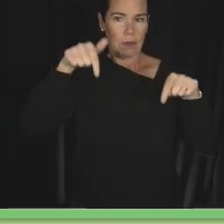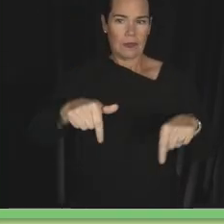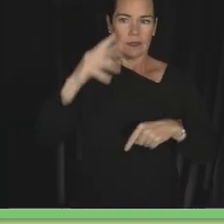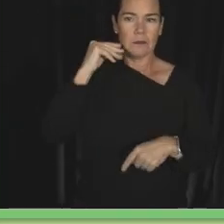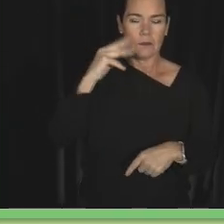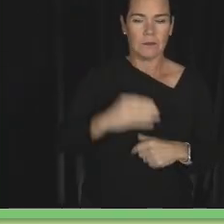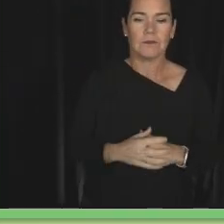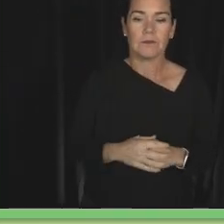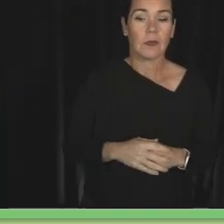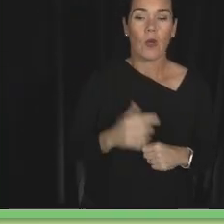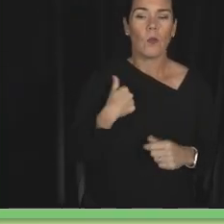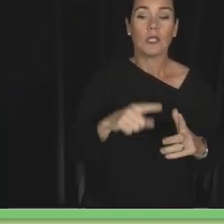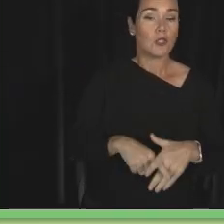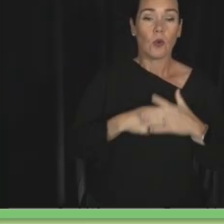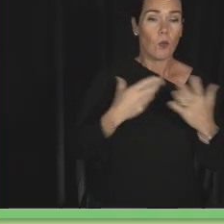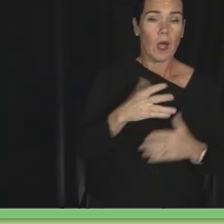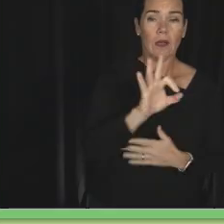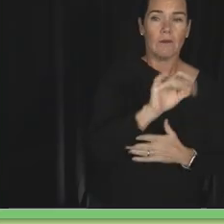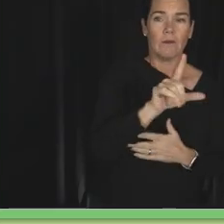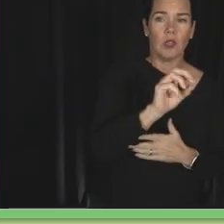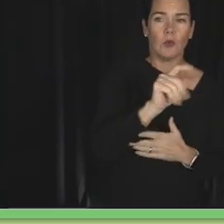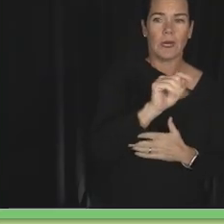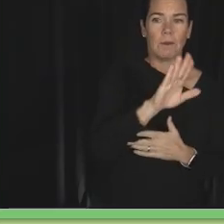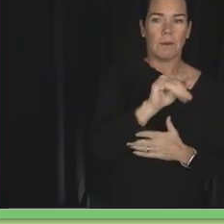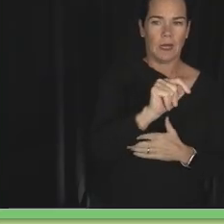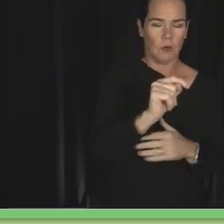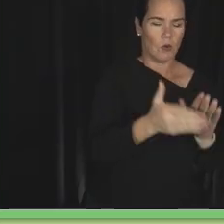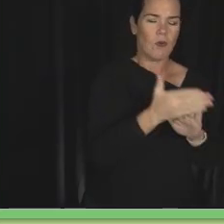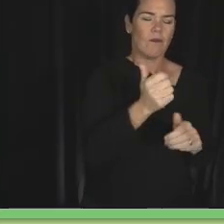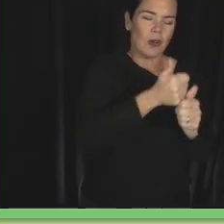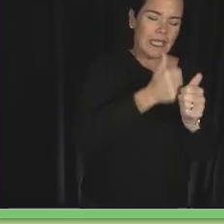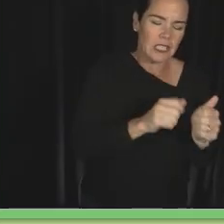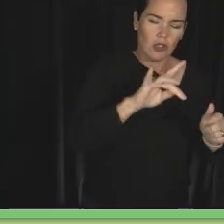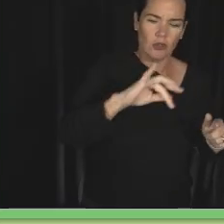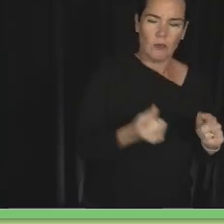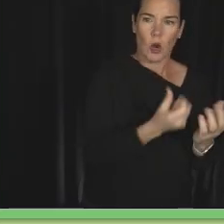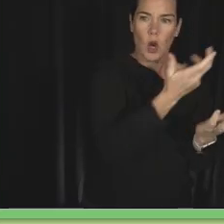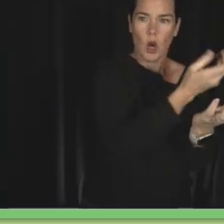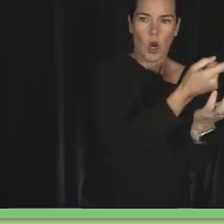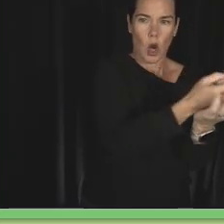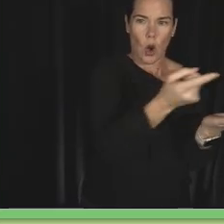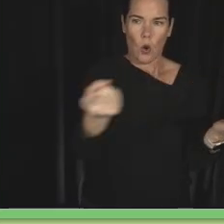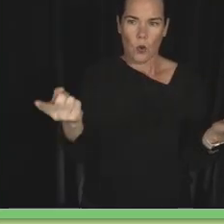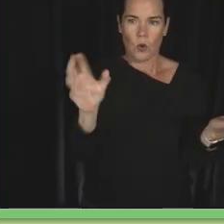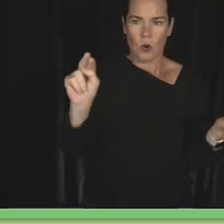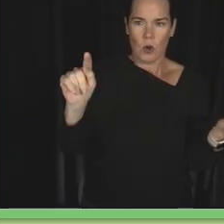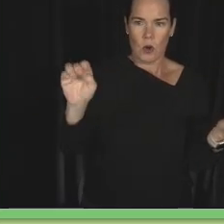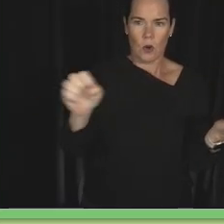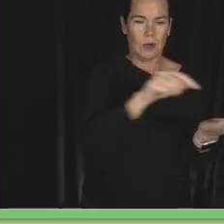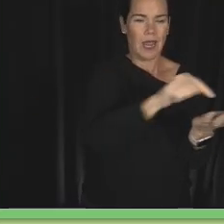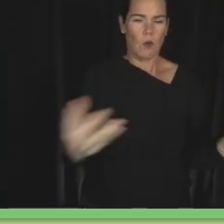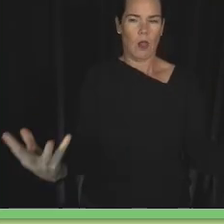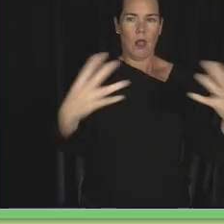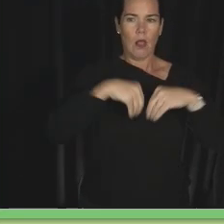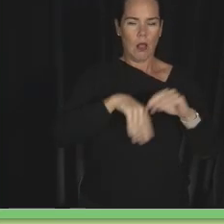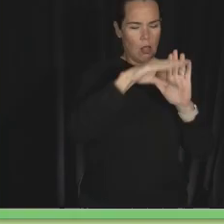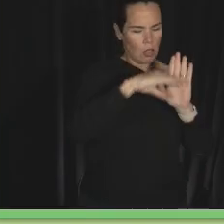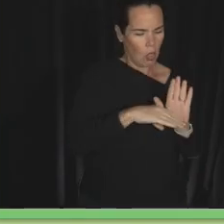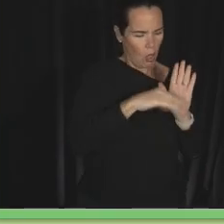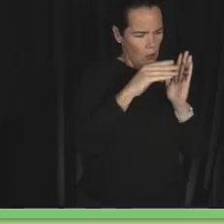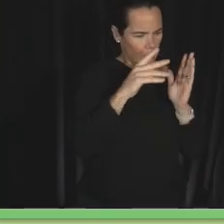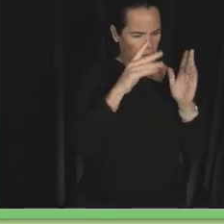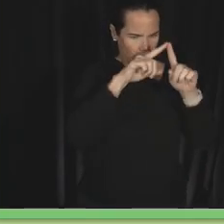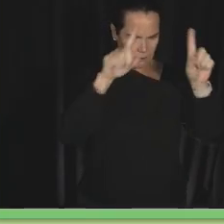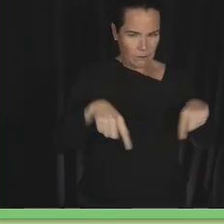starts with Fluent Bit. We run Fluent Bit on every Kubernetes node in our fleet, and it's responsible for ingesting log files, performing any